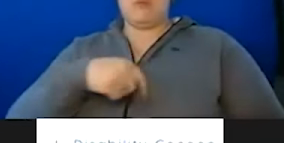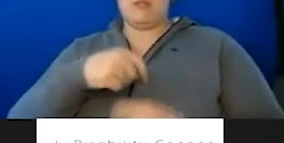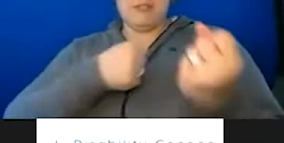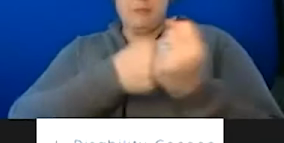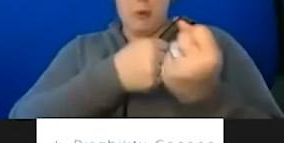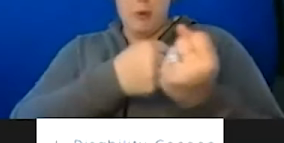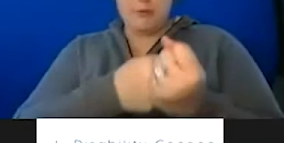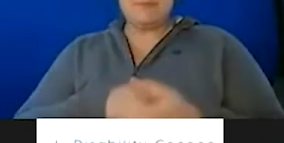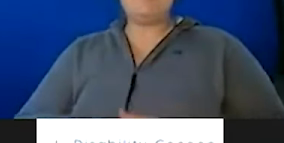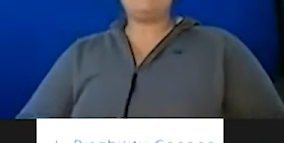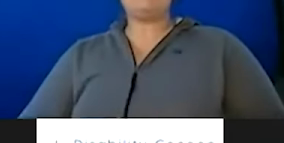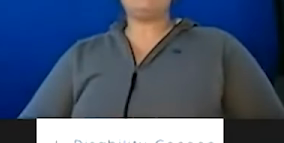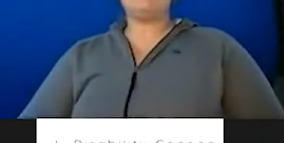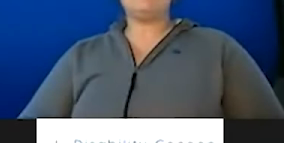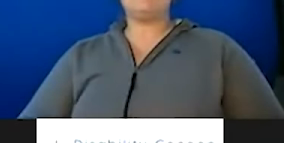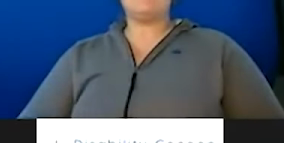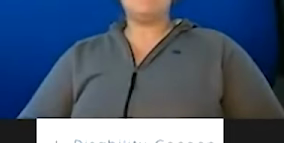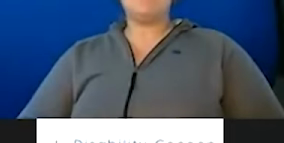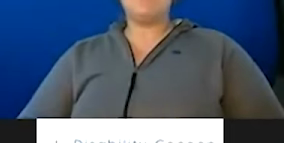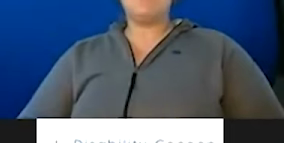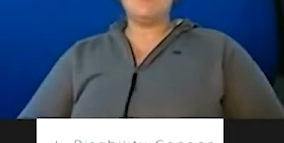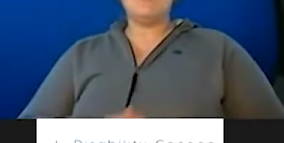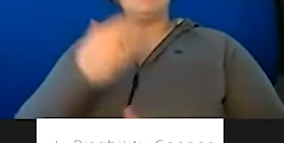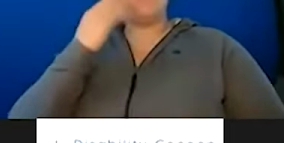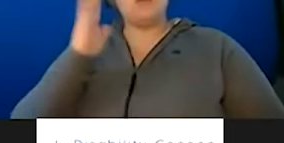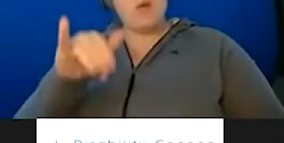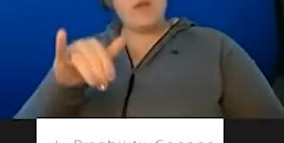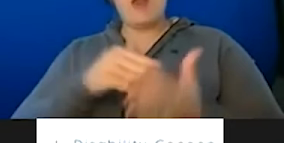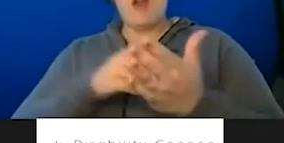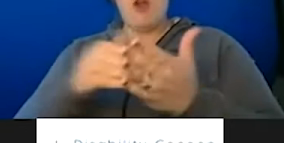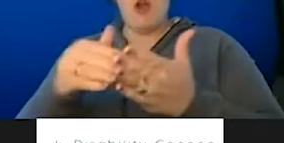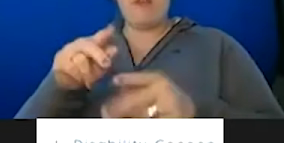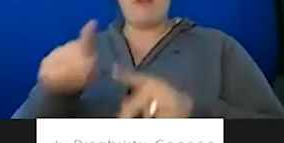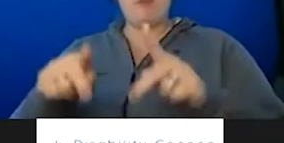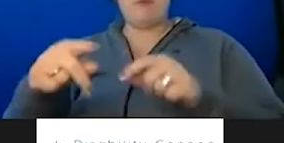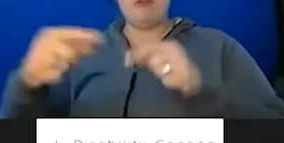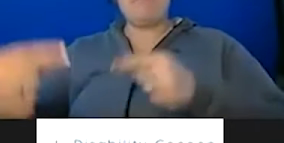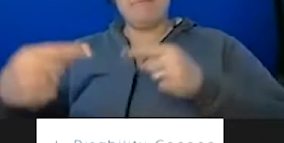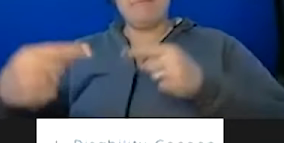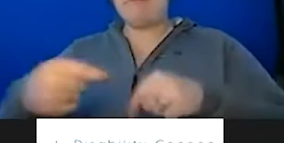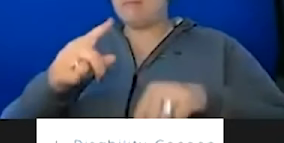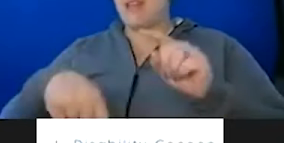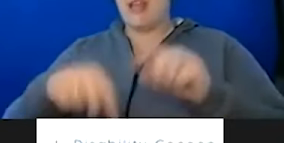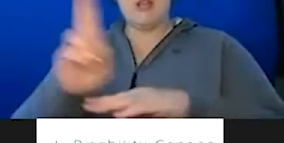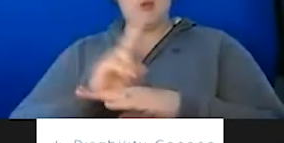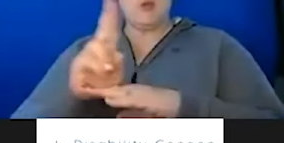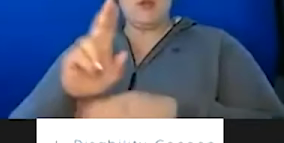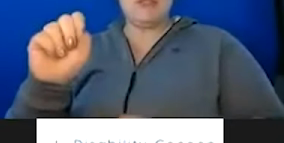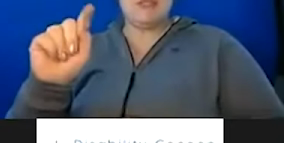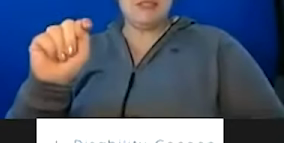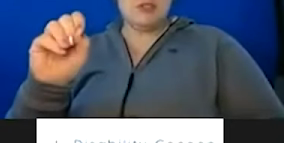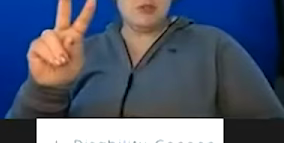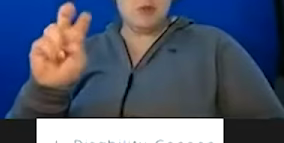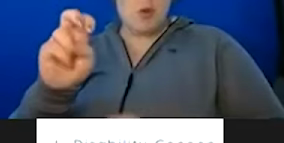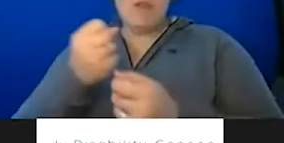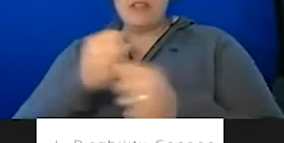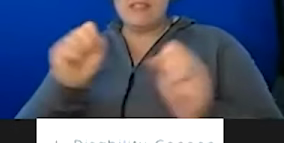that folks oftentimes struggle with being able to use a stove safely for one reason or another. Maybe that's due